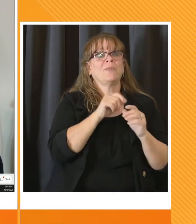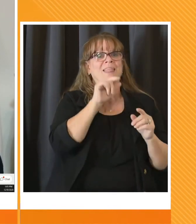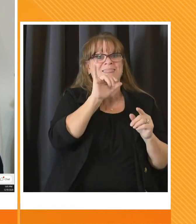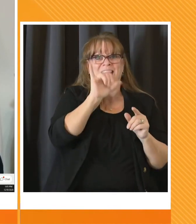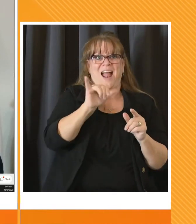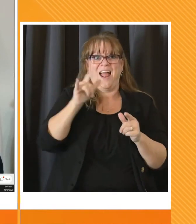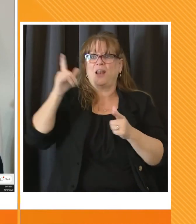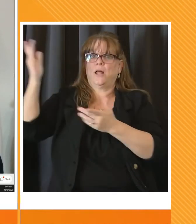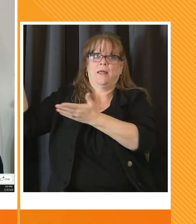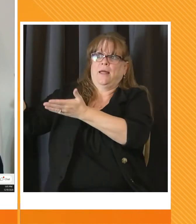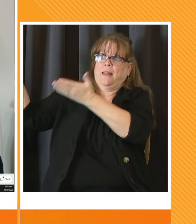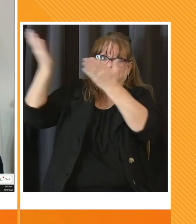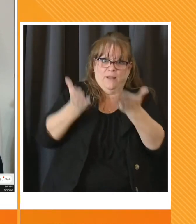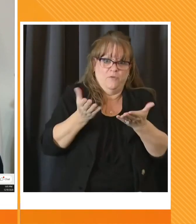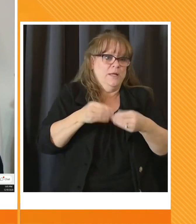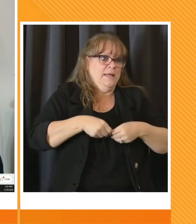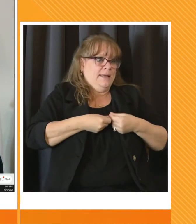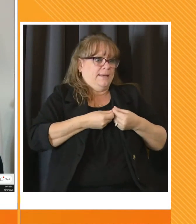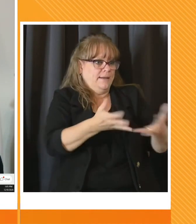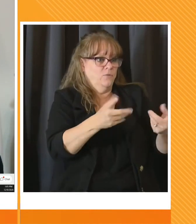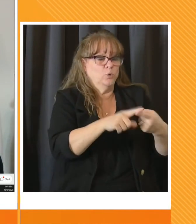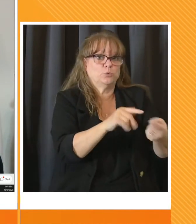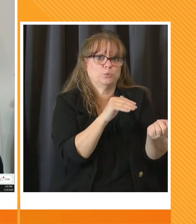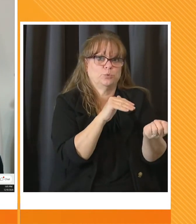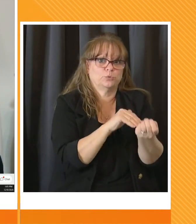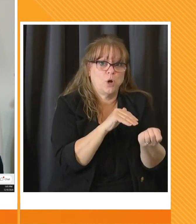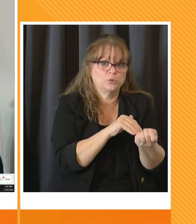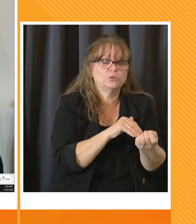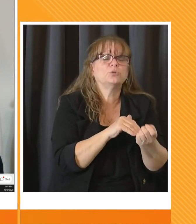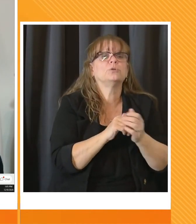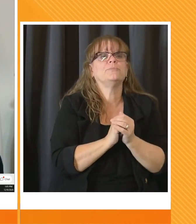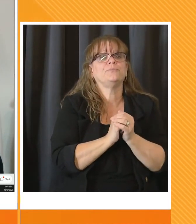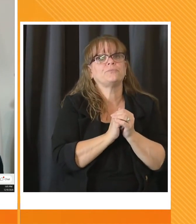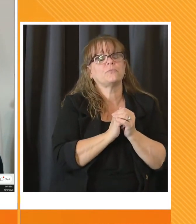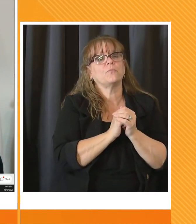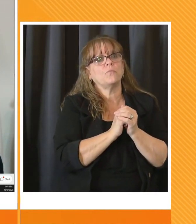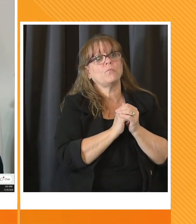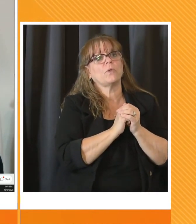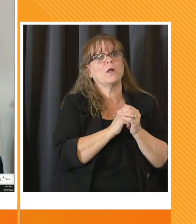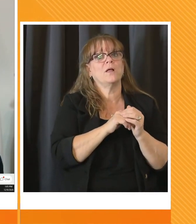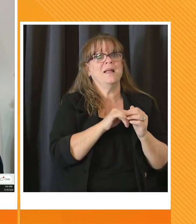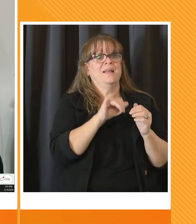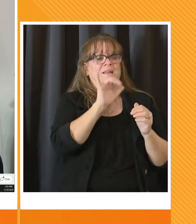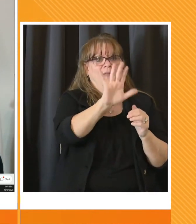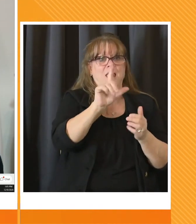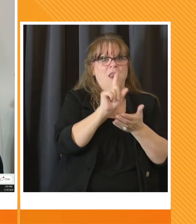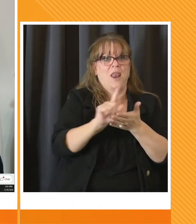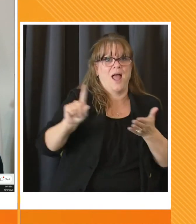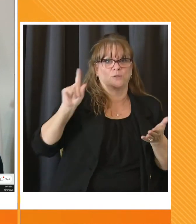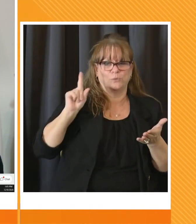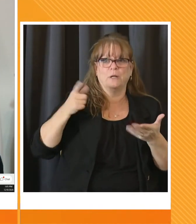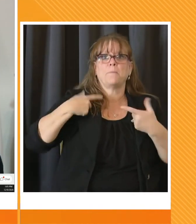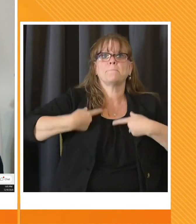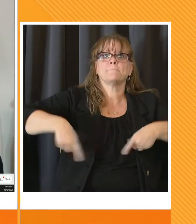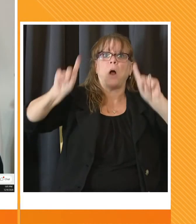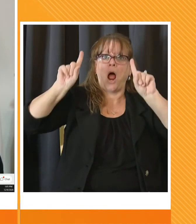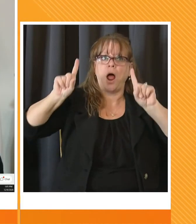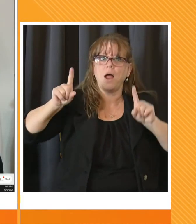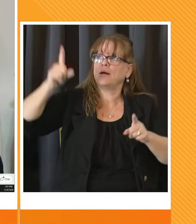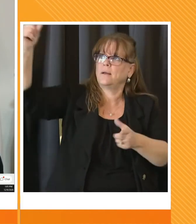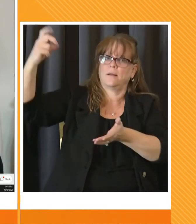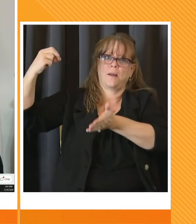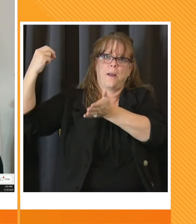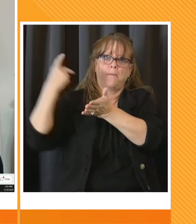ready. Last week, we got confirmation that Colorado's first allocation should be 46,800 doses of the Pfizer vaccine.